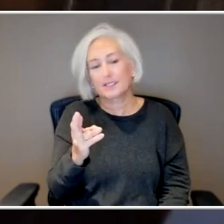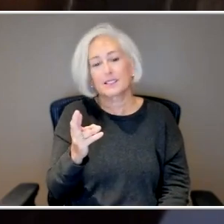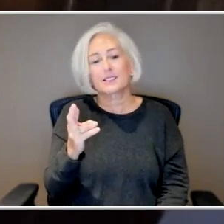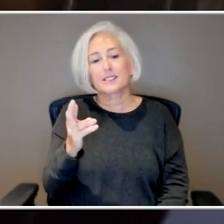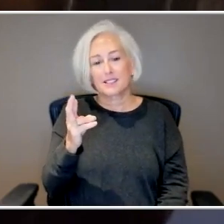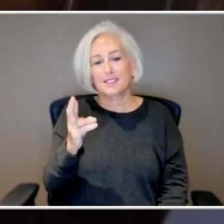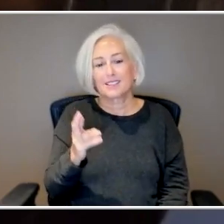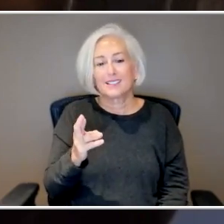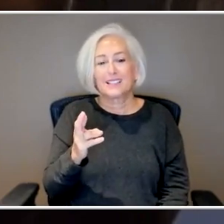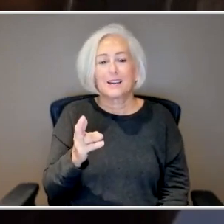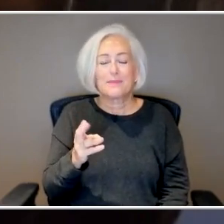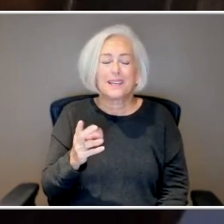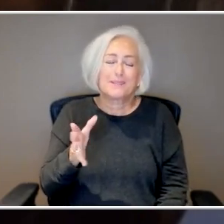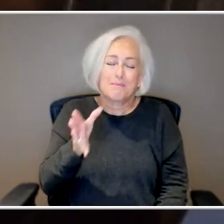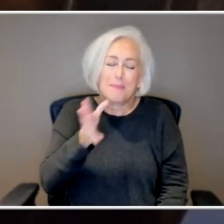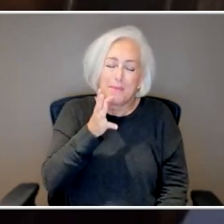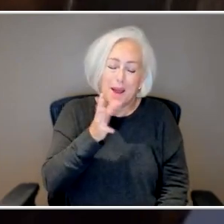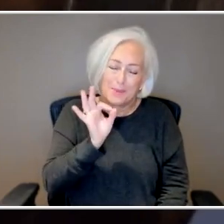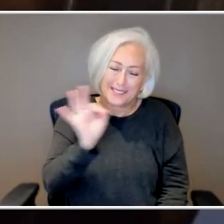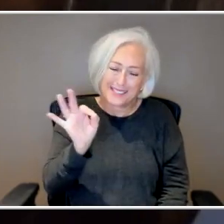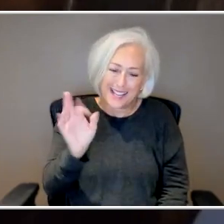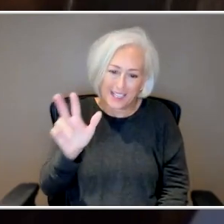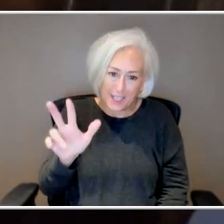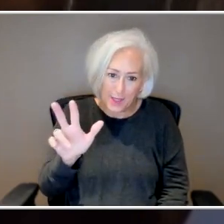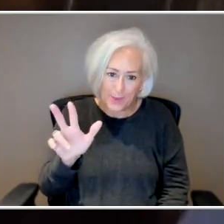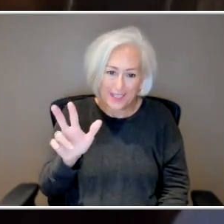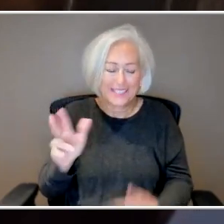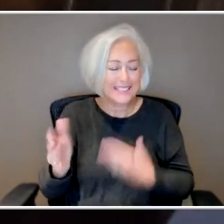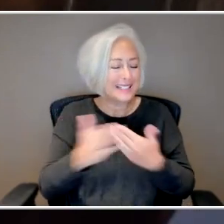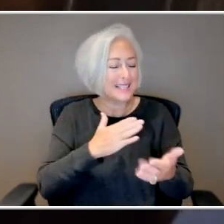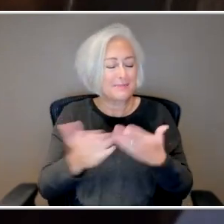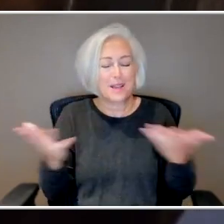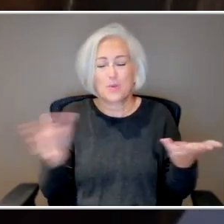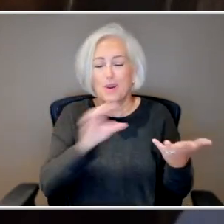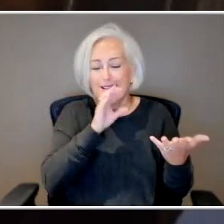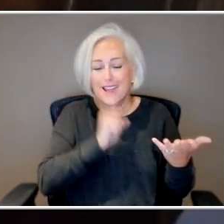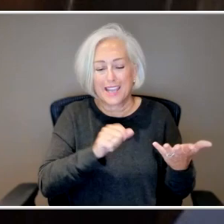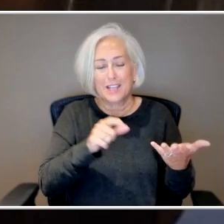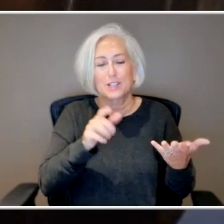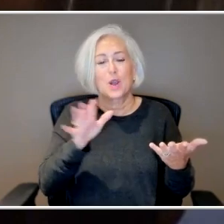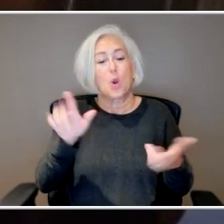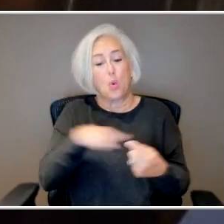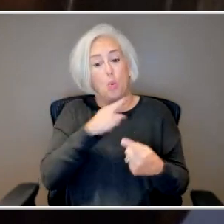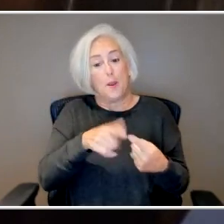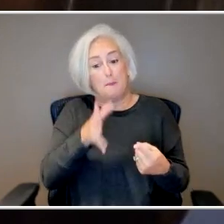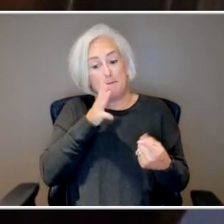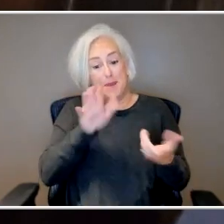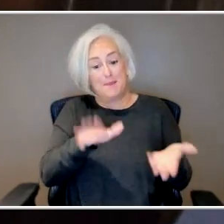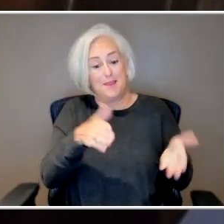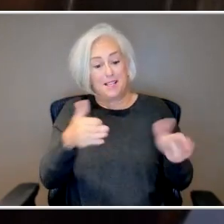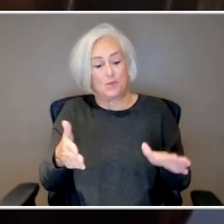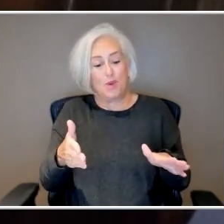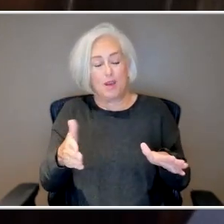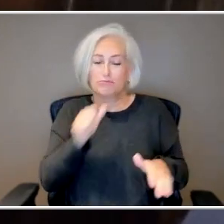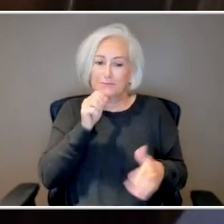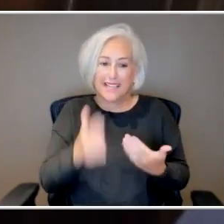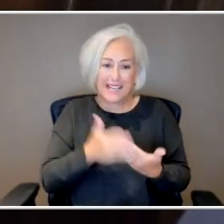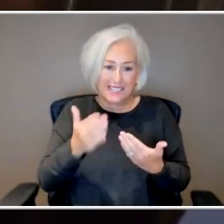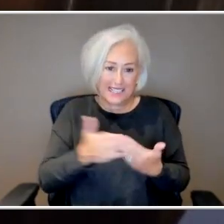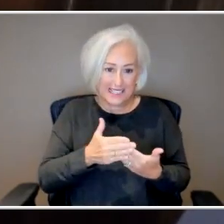was 93, losing a mother, no matter at what age, is not easy. And when you're sick, who do you